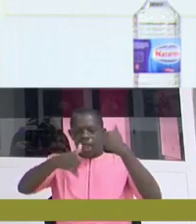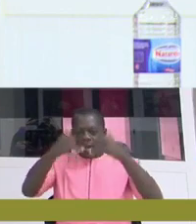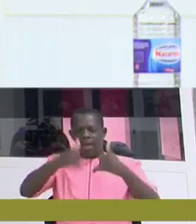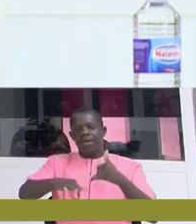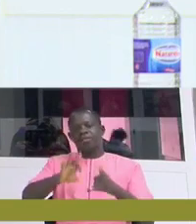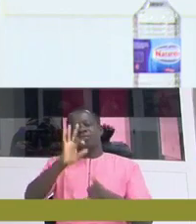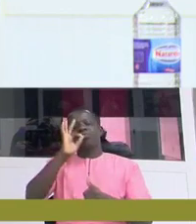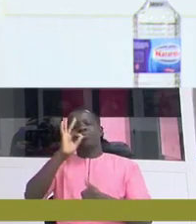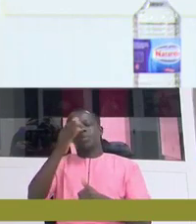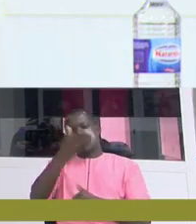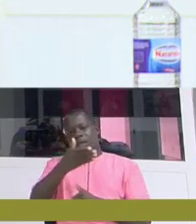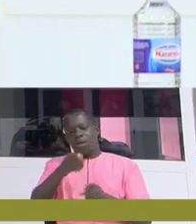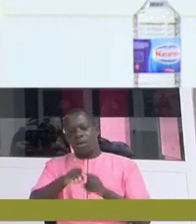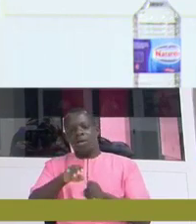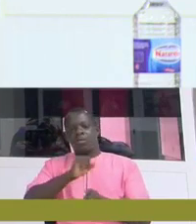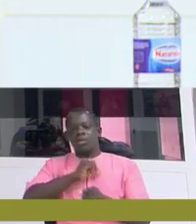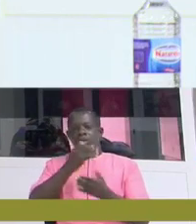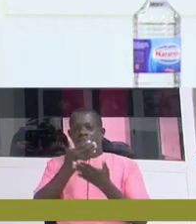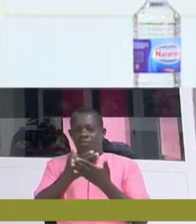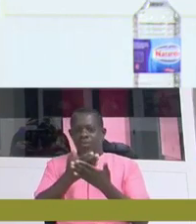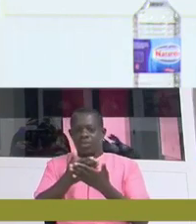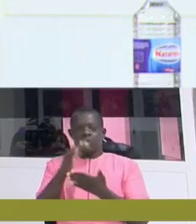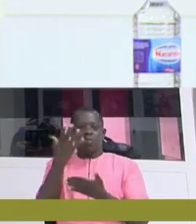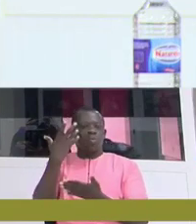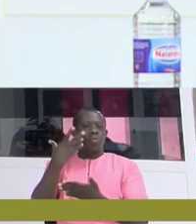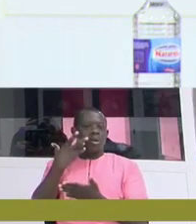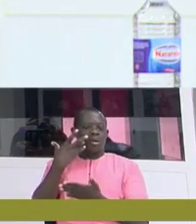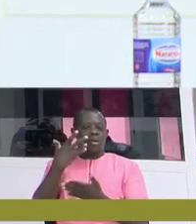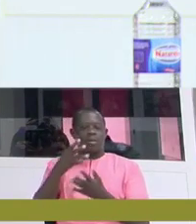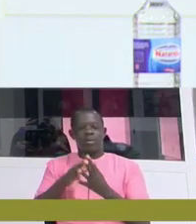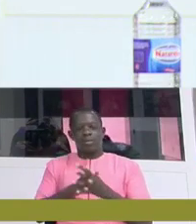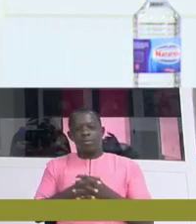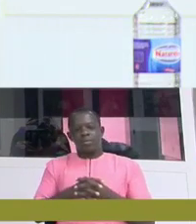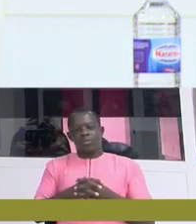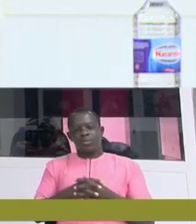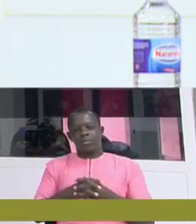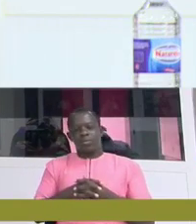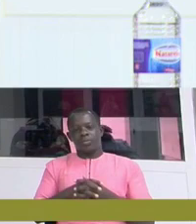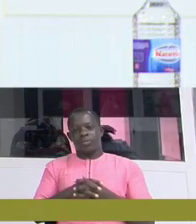I drank attire there. After when I was ready,